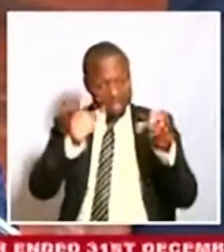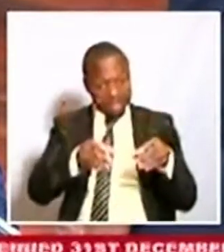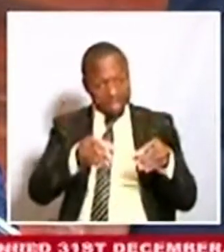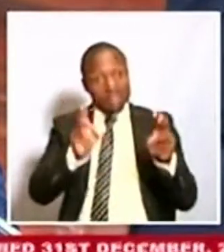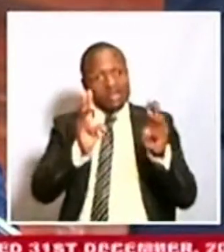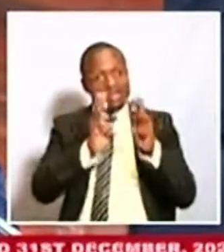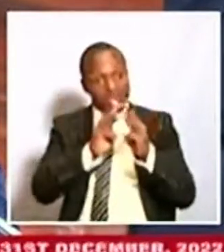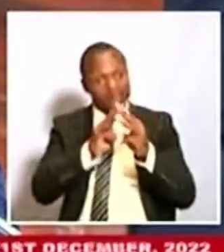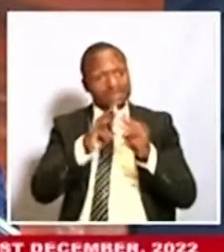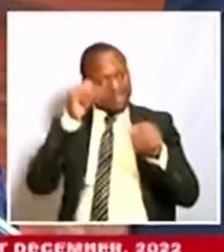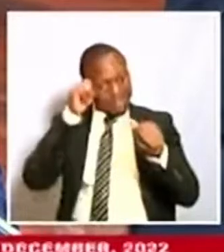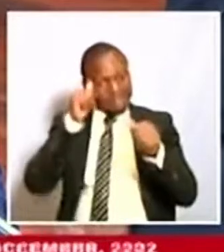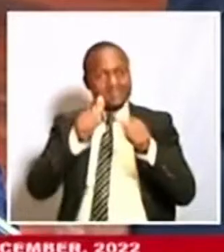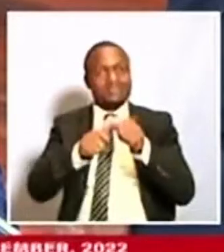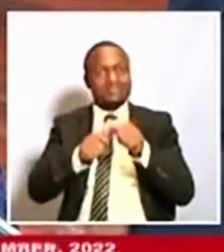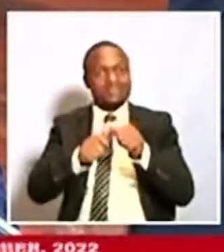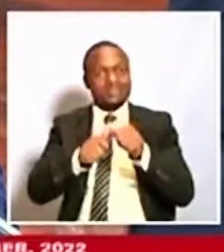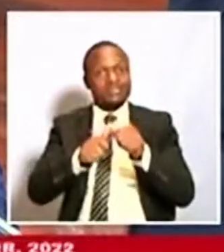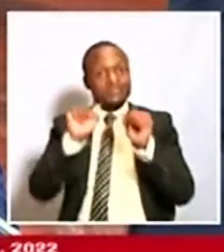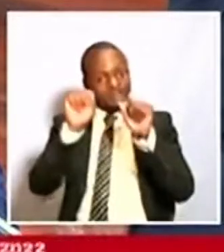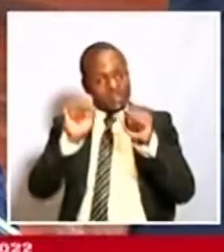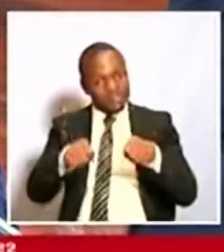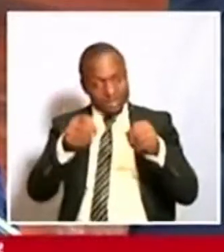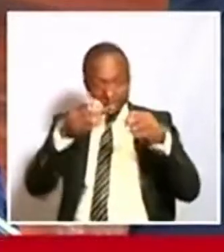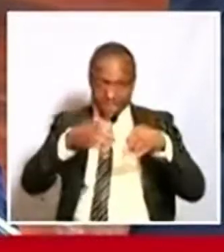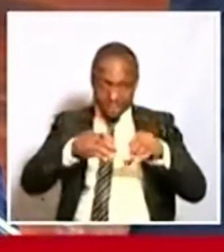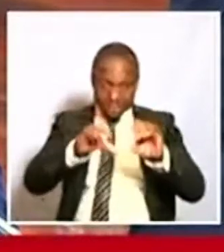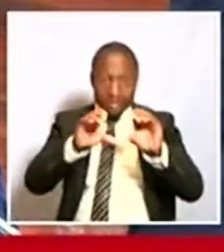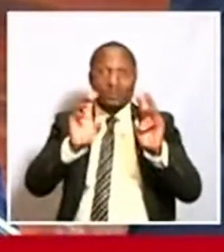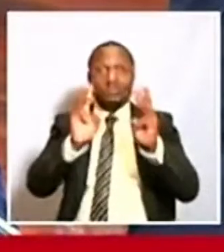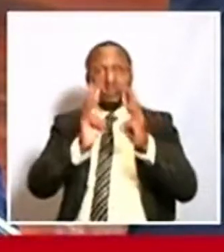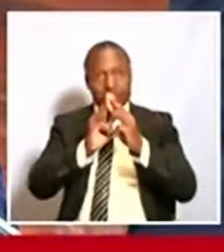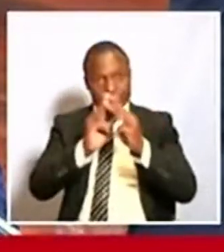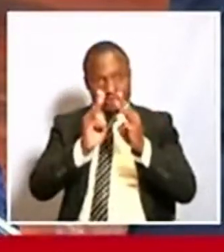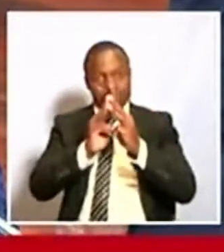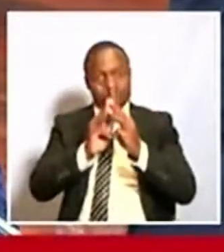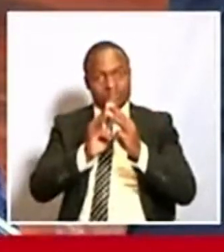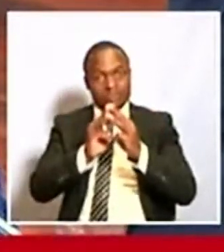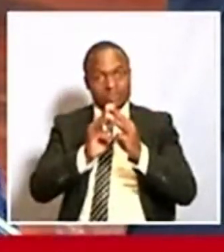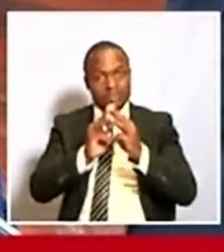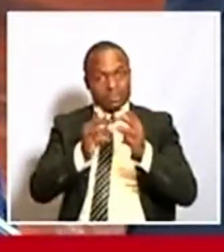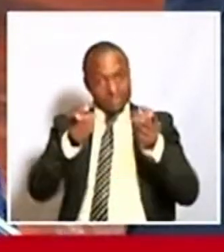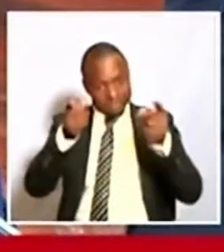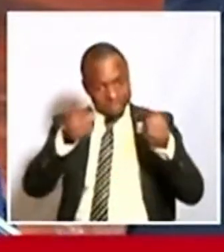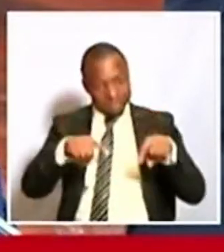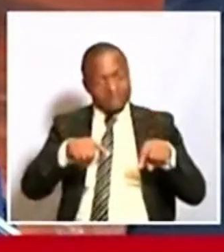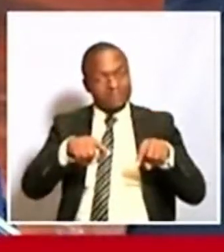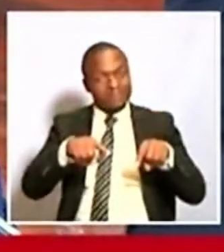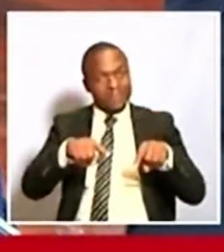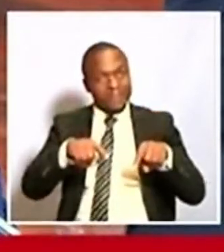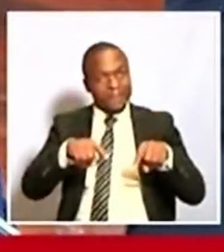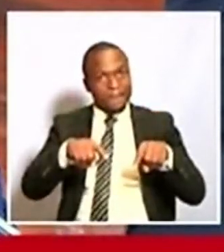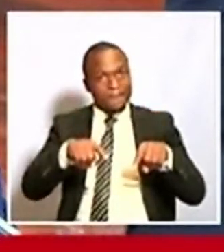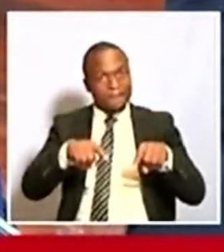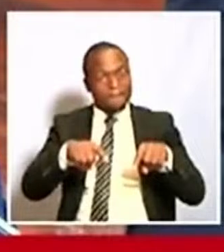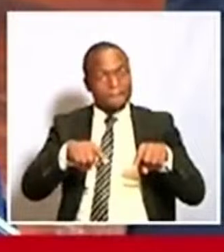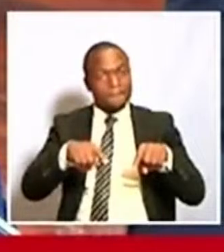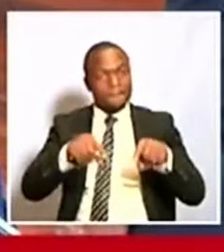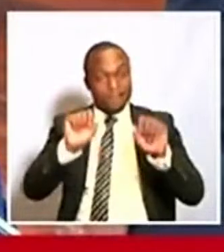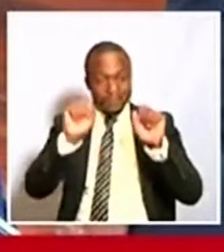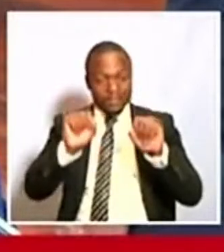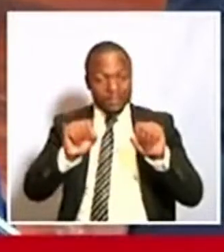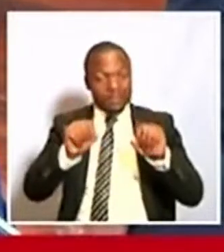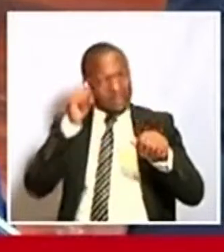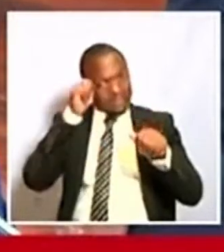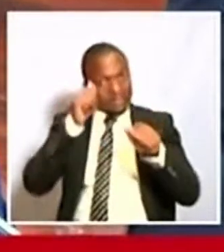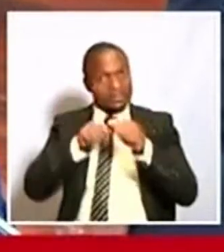meeting resolved that they can proceed with the meeting, and then in principle they resolved,